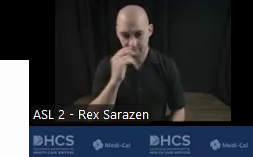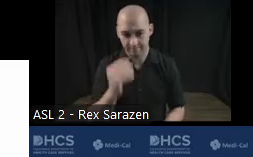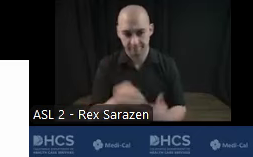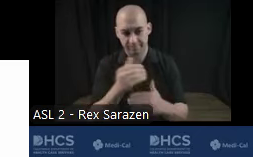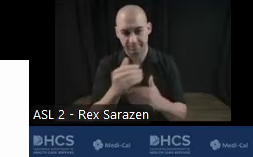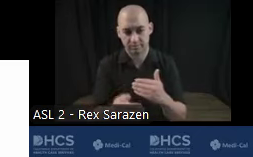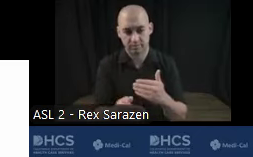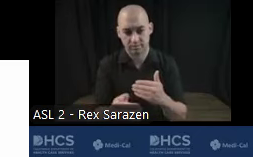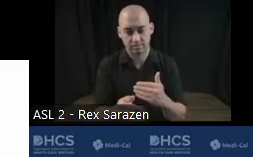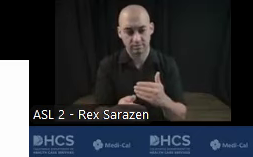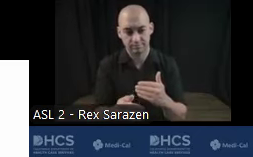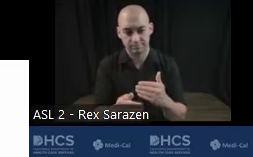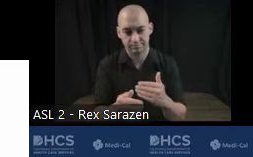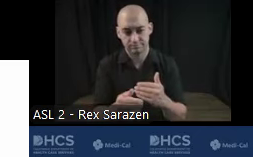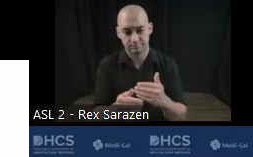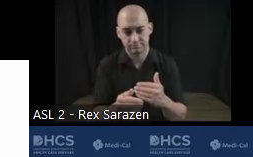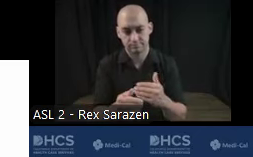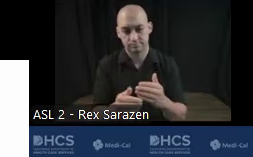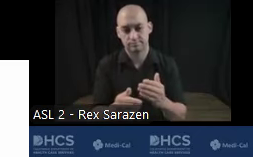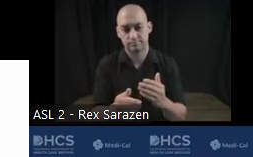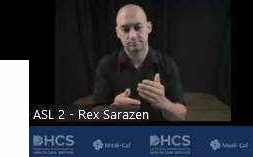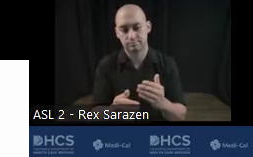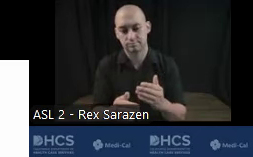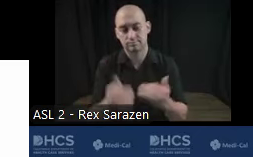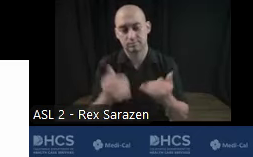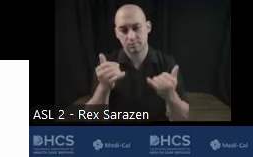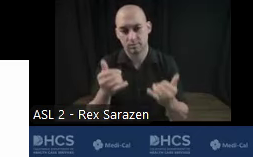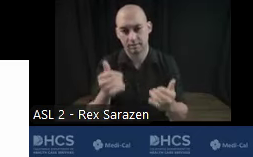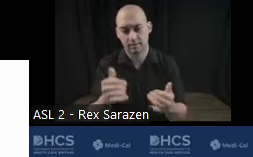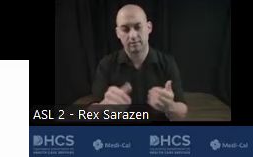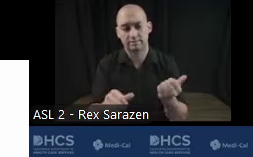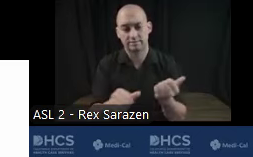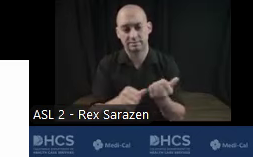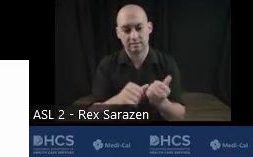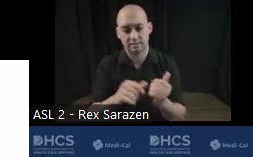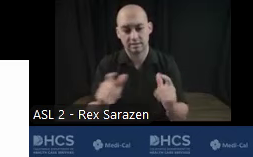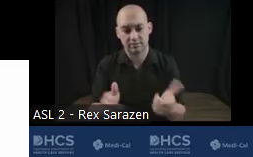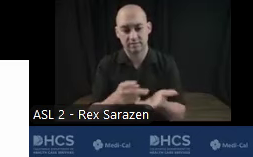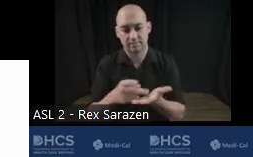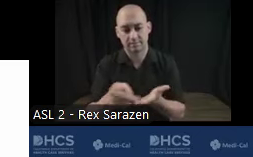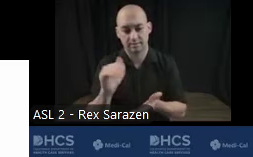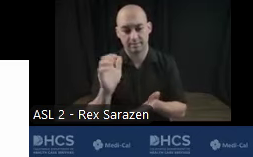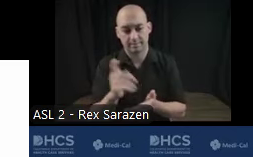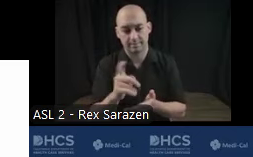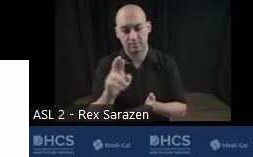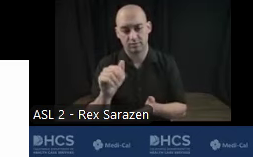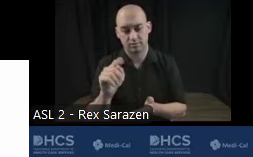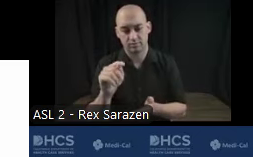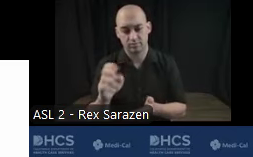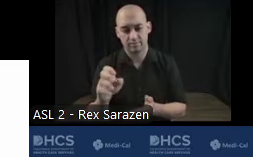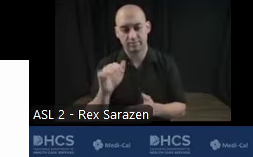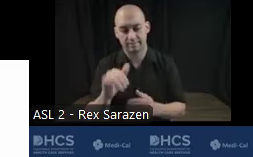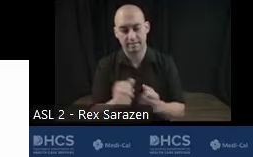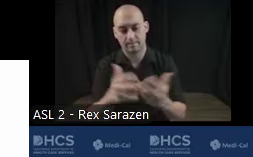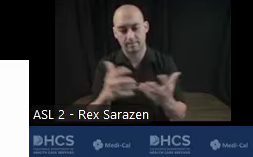So here's just a display of the current assisted living waiver reimbursement rates. This is the rate that a facility will make